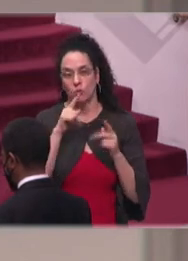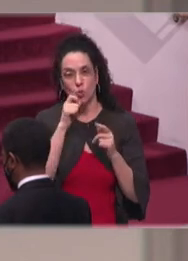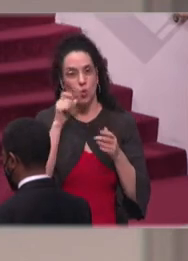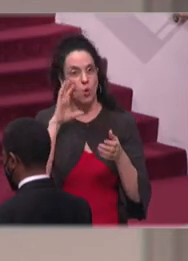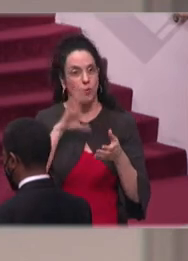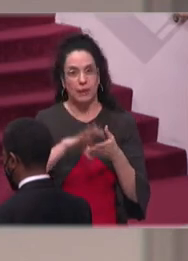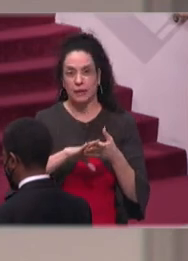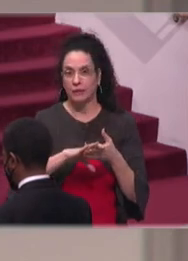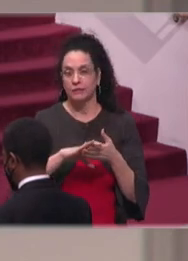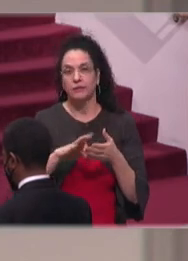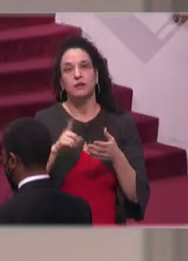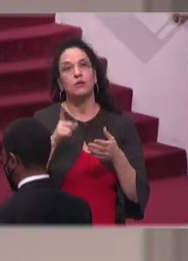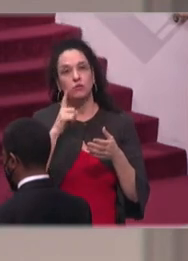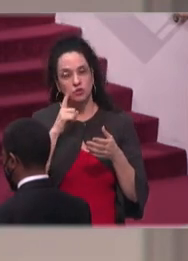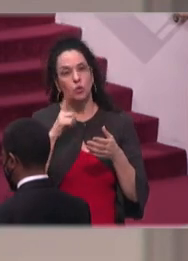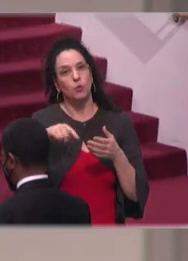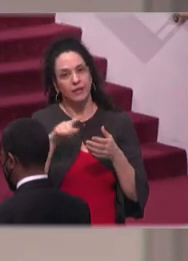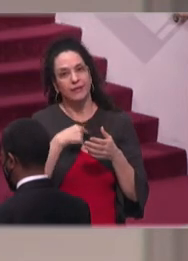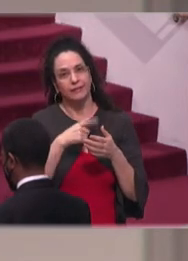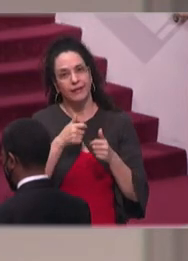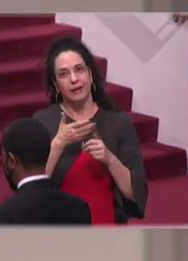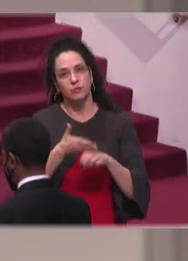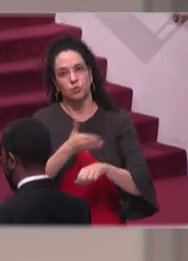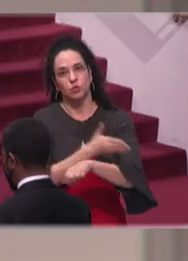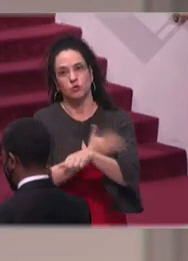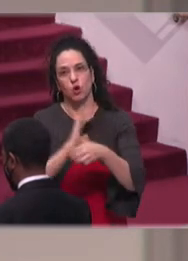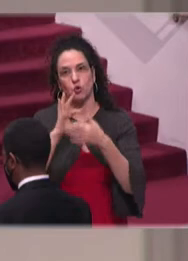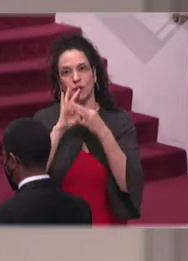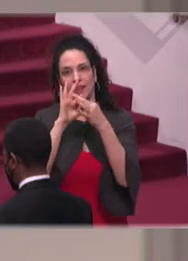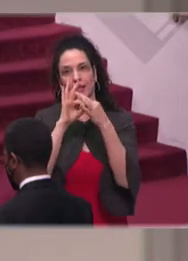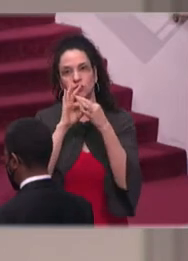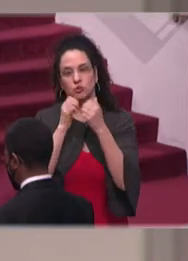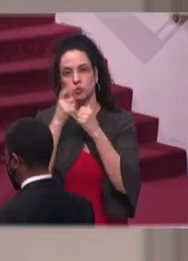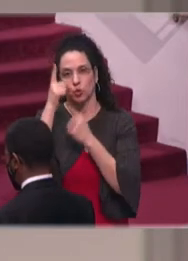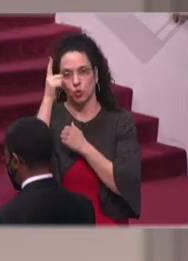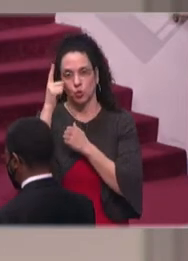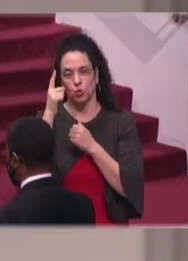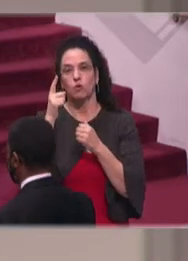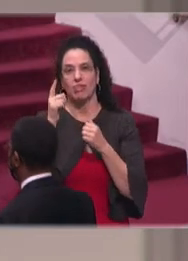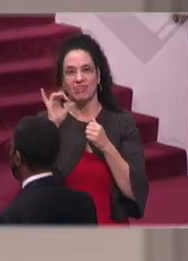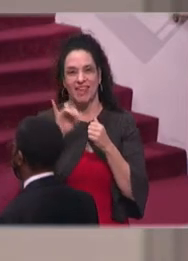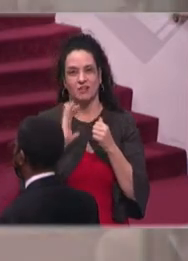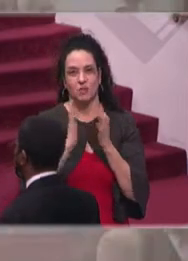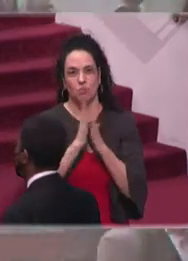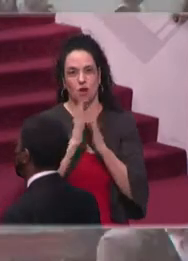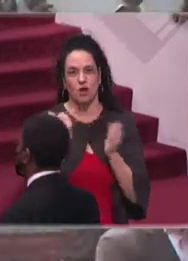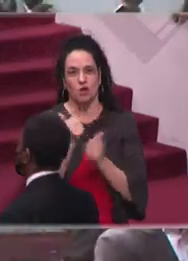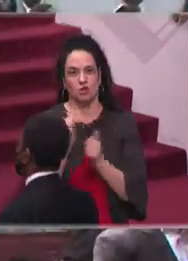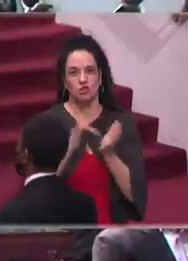and thrive in our relationship with you. This is our prayer in Jesus' name. Amen.